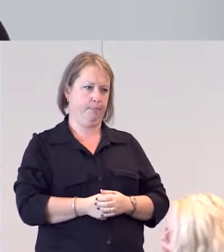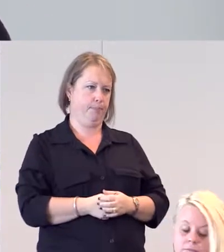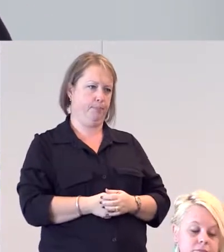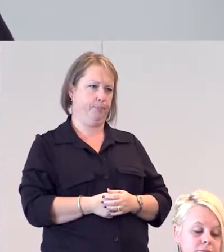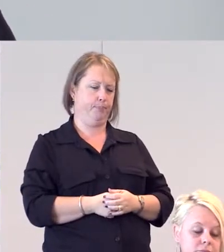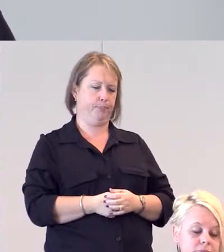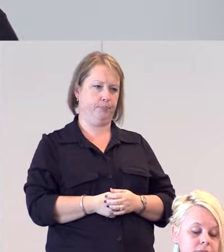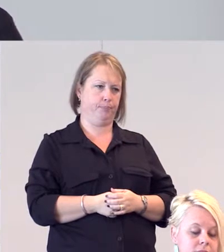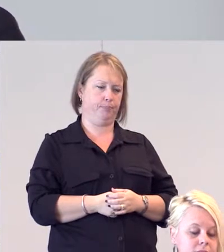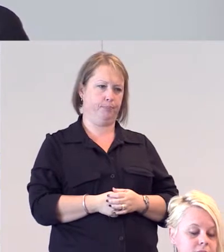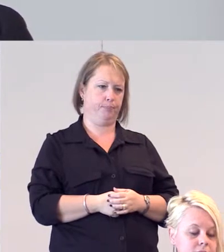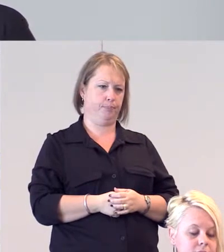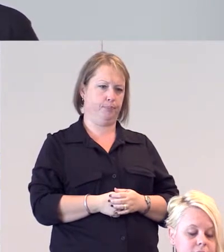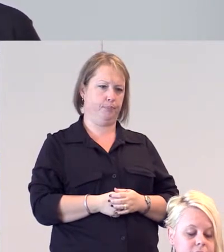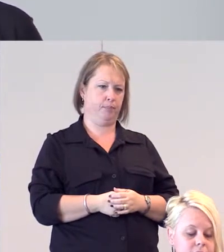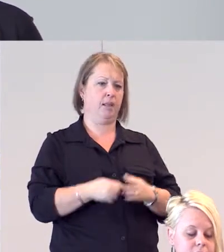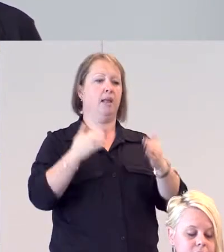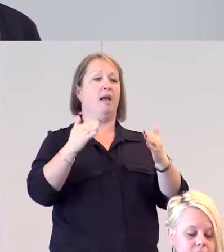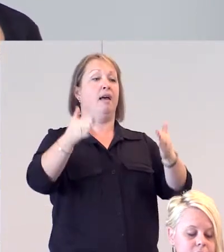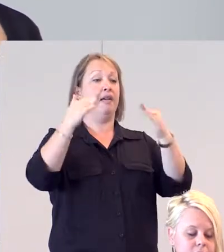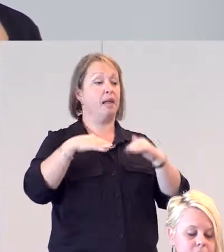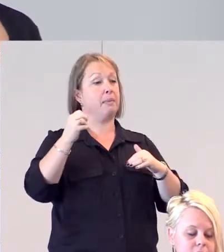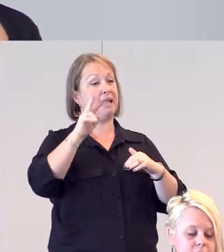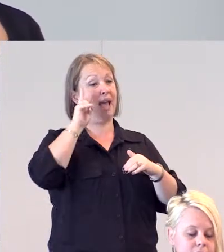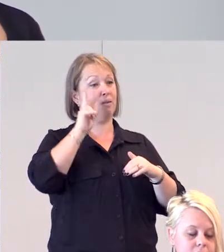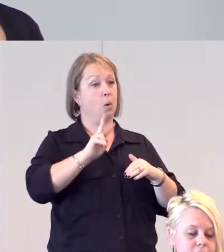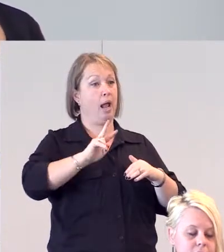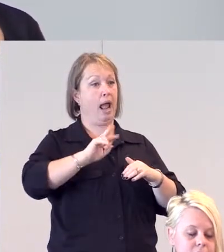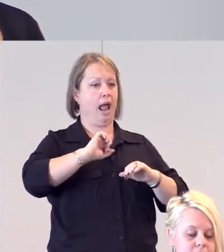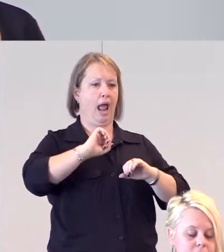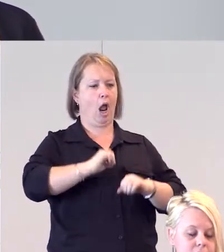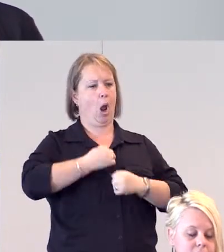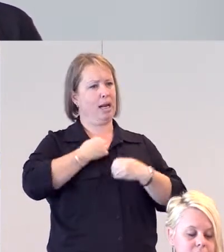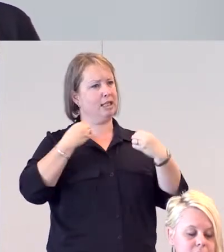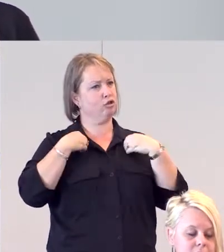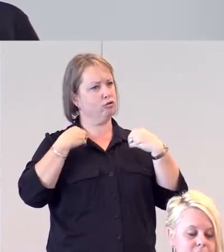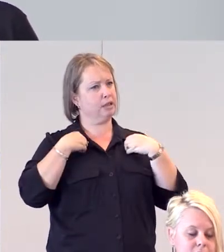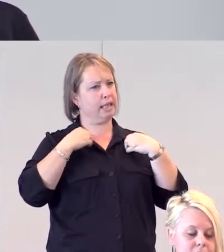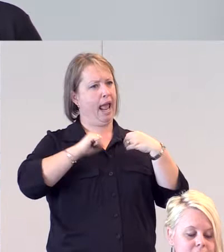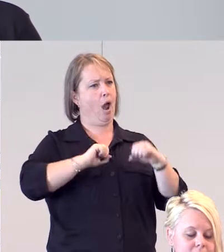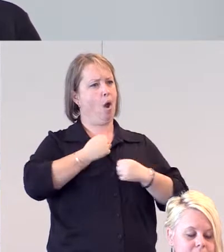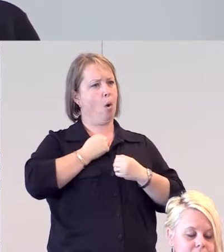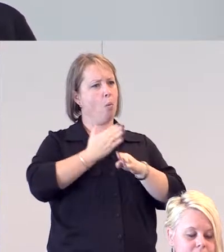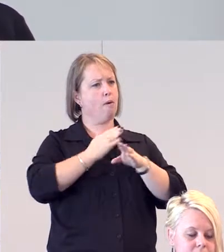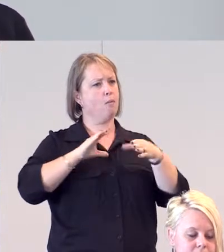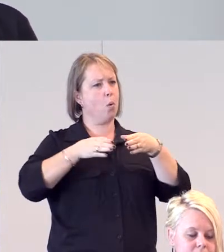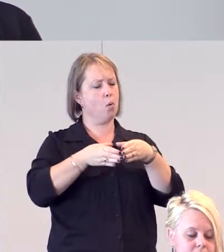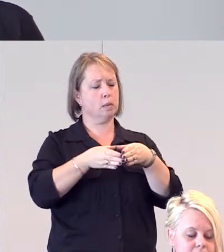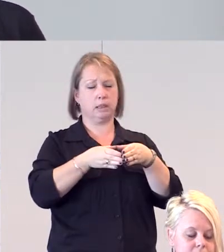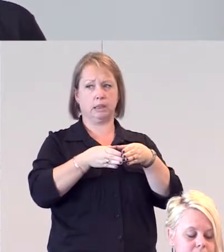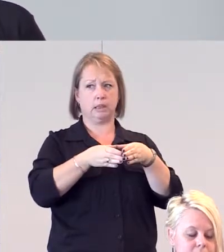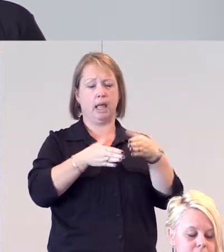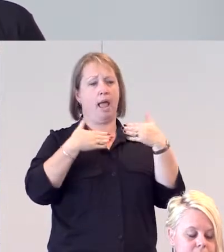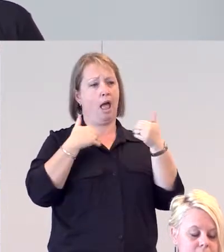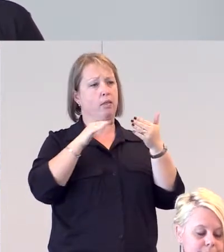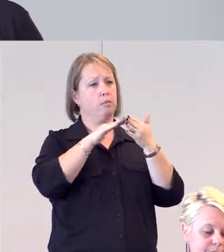And then we have to look at our own industry and our own workforce. And the